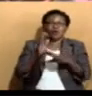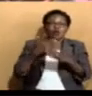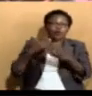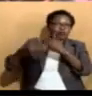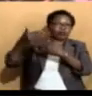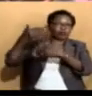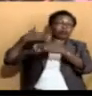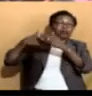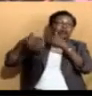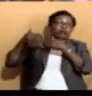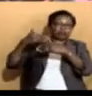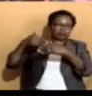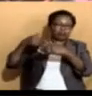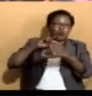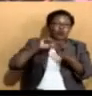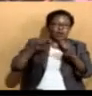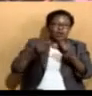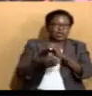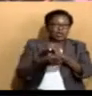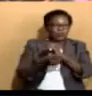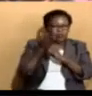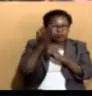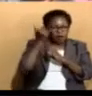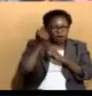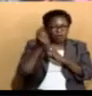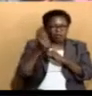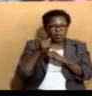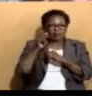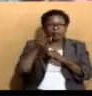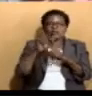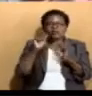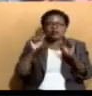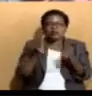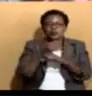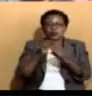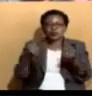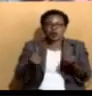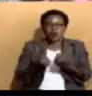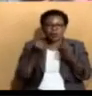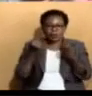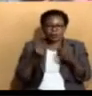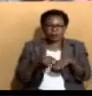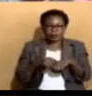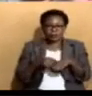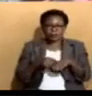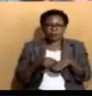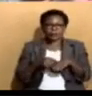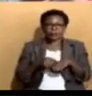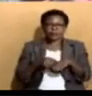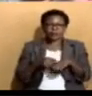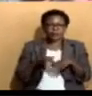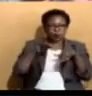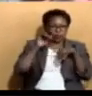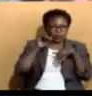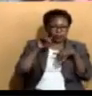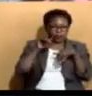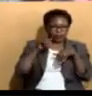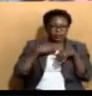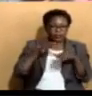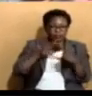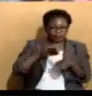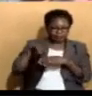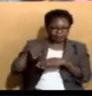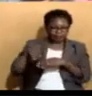retrospectively, and we will explain why that cannot be. Now, let me come to